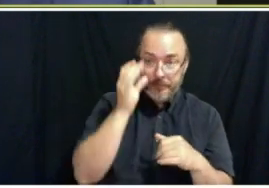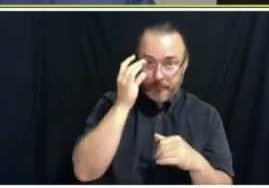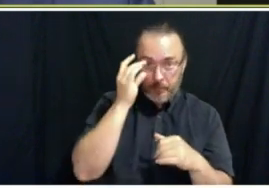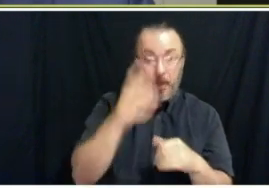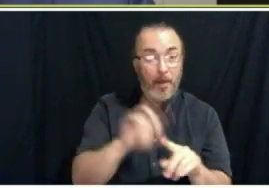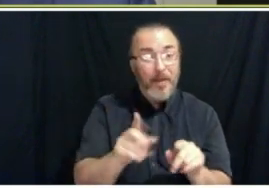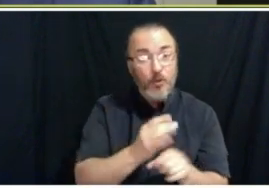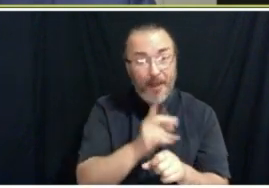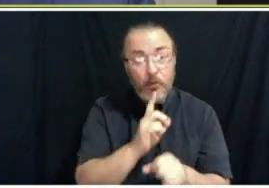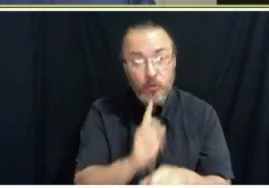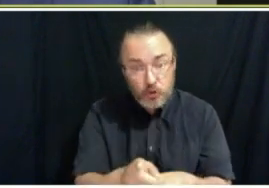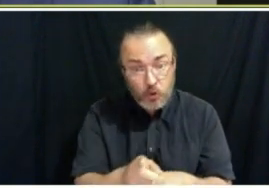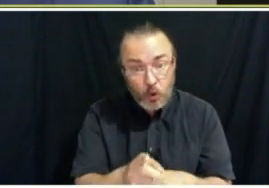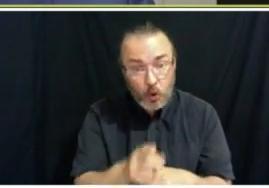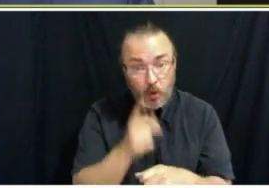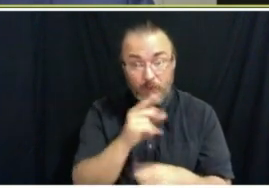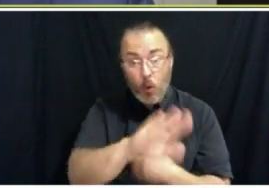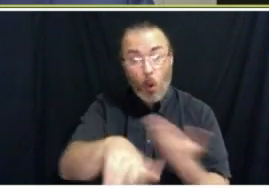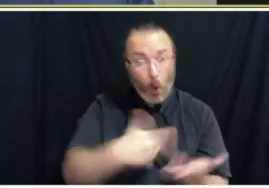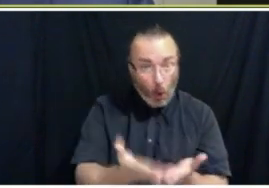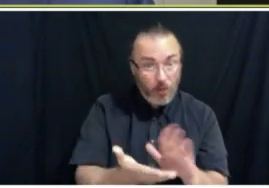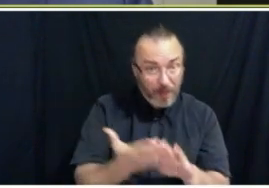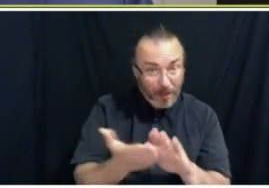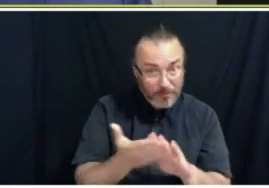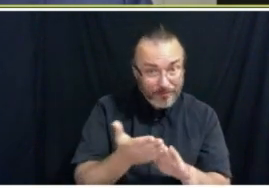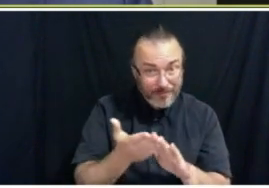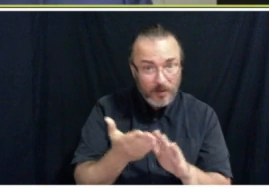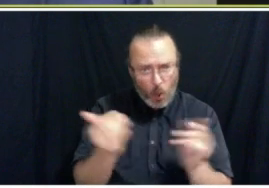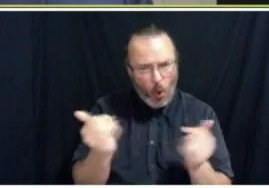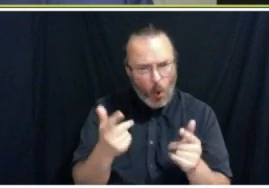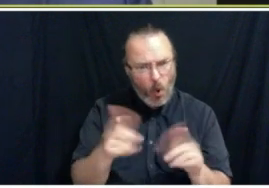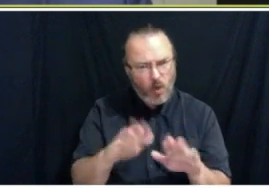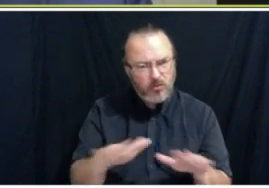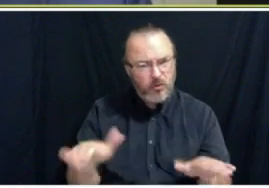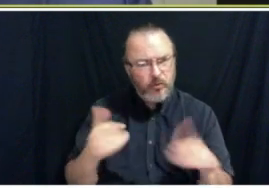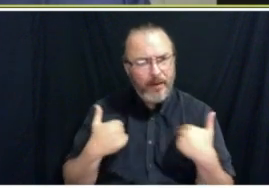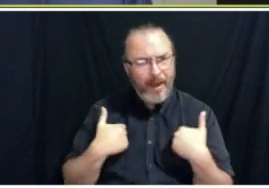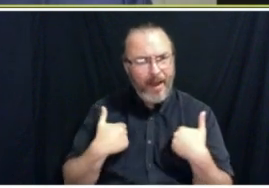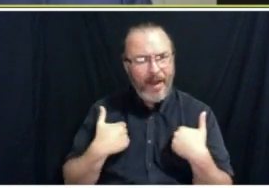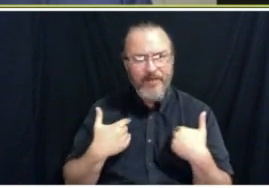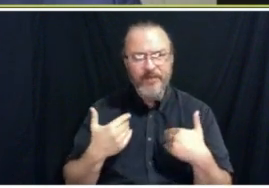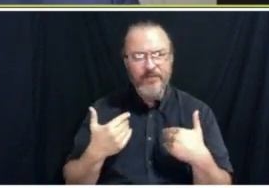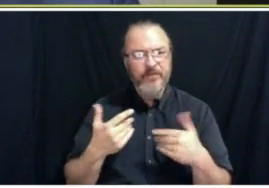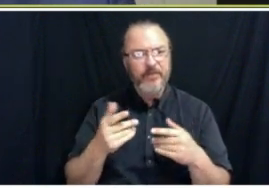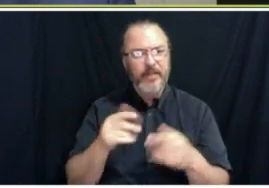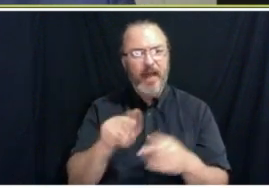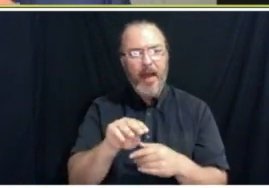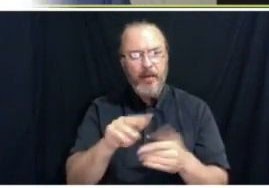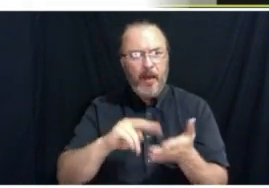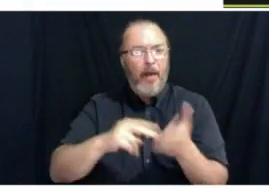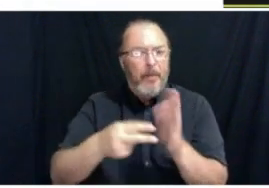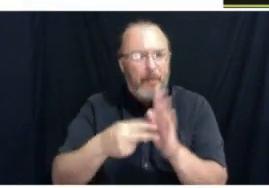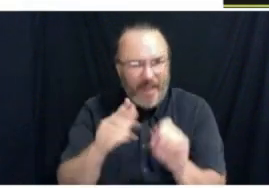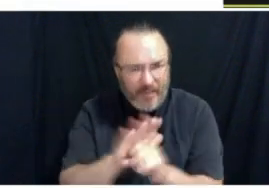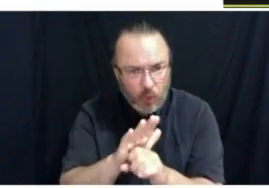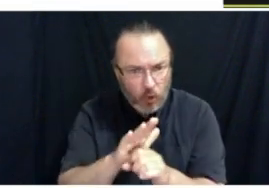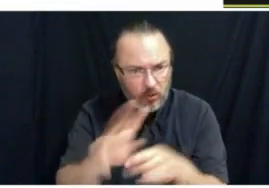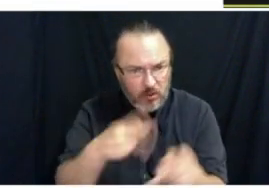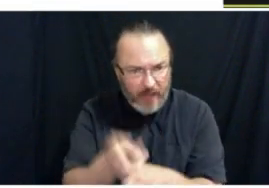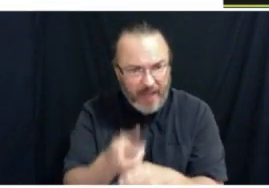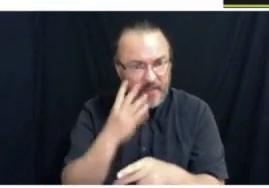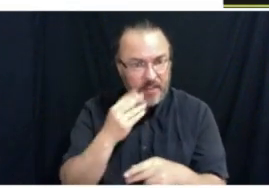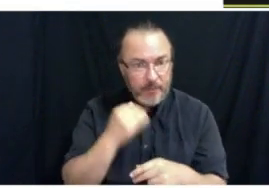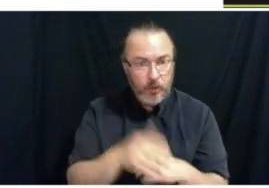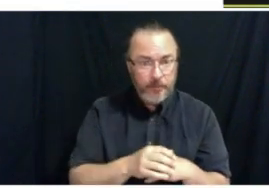that in all operations, all children should have a meaningful experience. Now, I want to